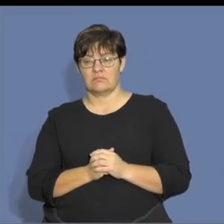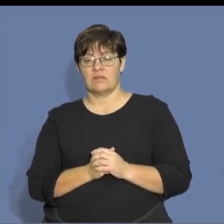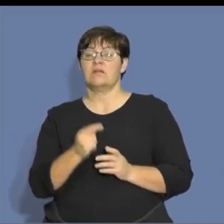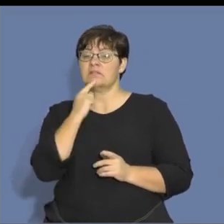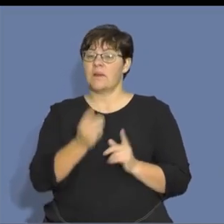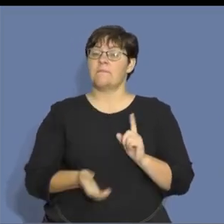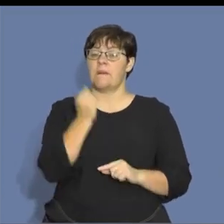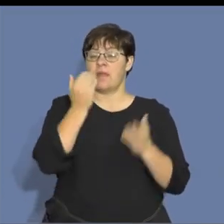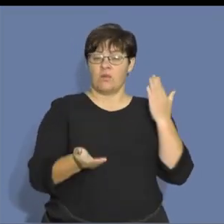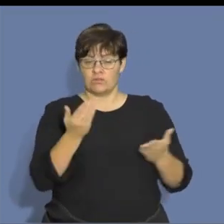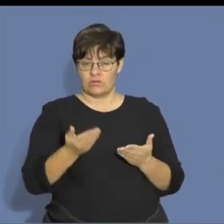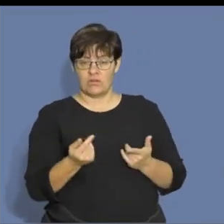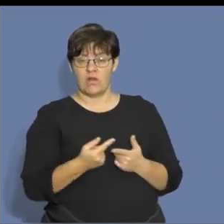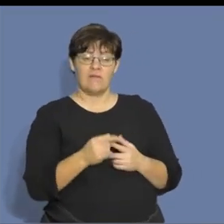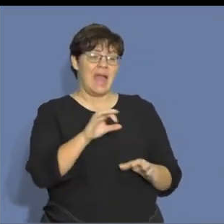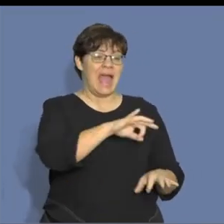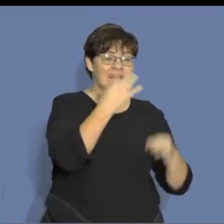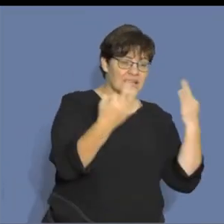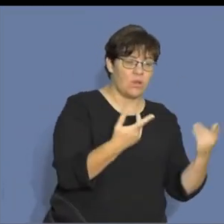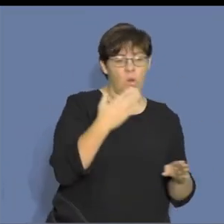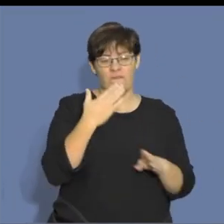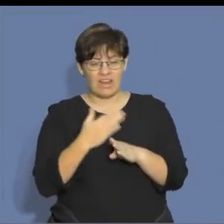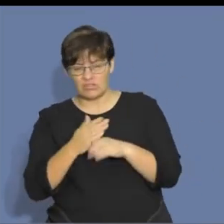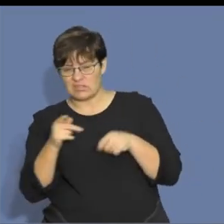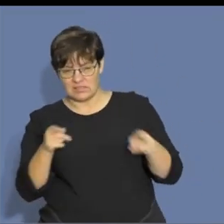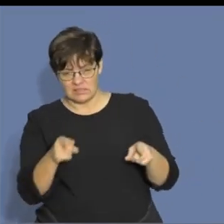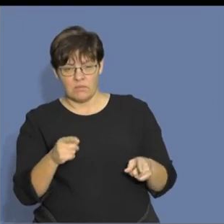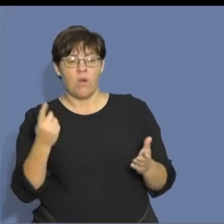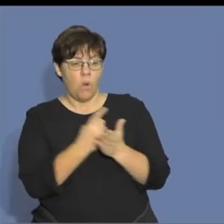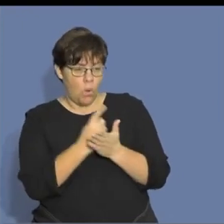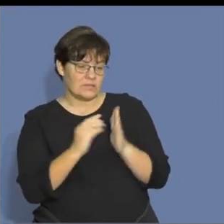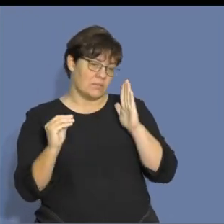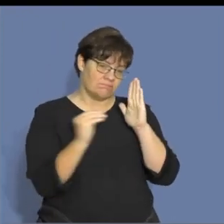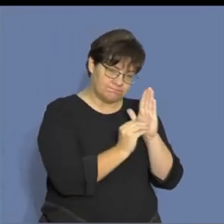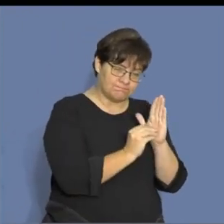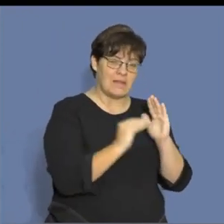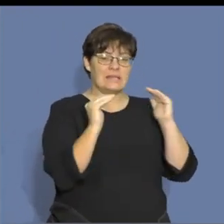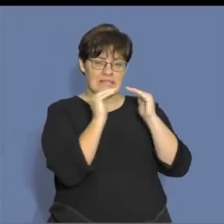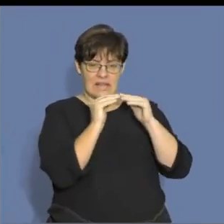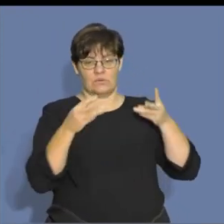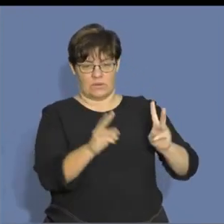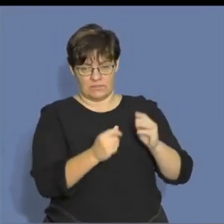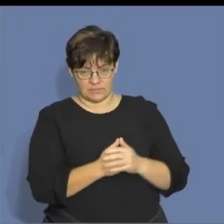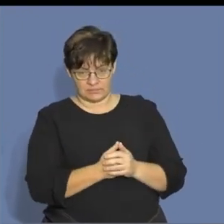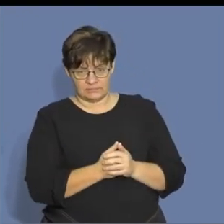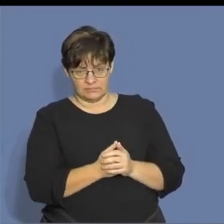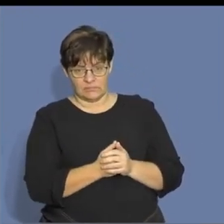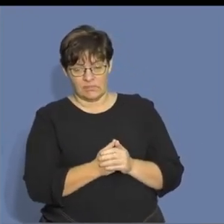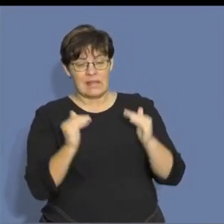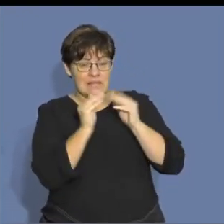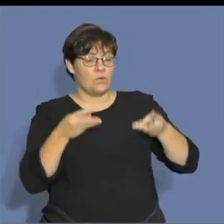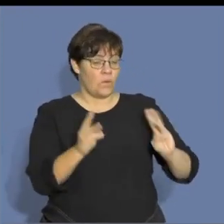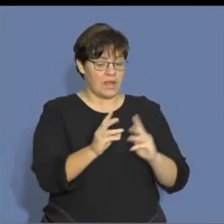says determine the equation, whether it's an analytical geometry or functions, I'm always going to start by writing down the standard form. Now the standard form is